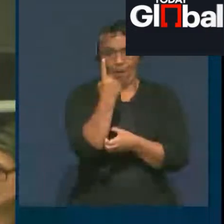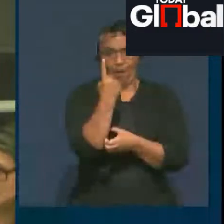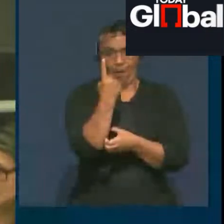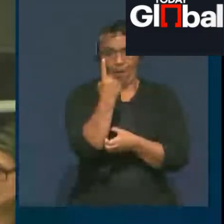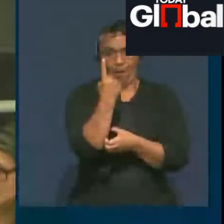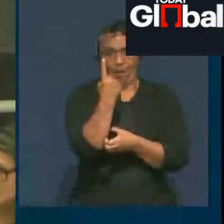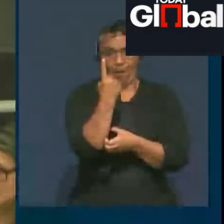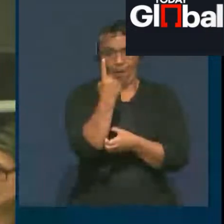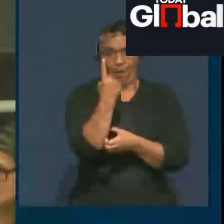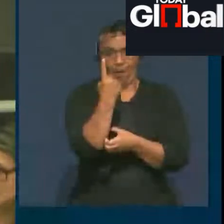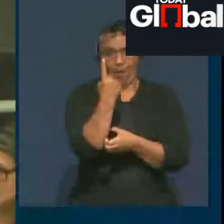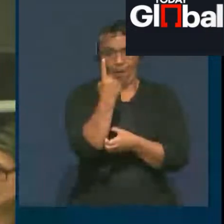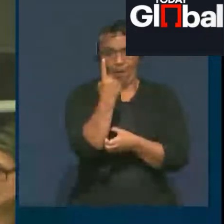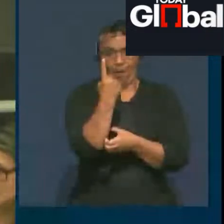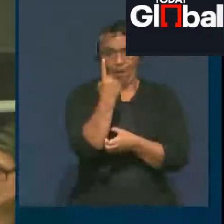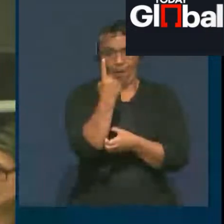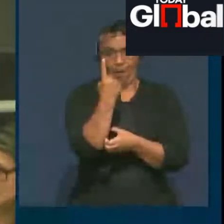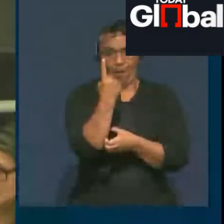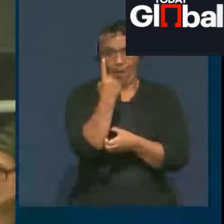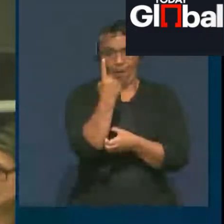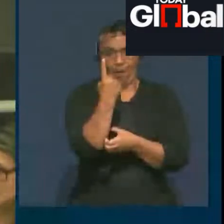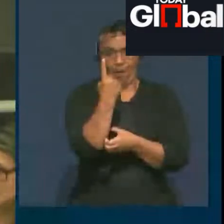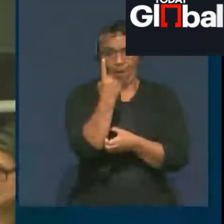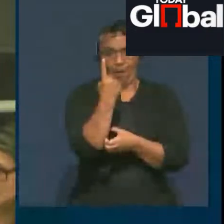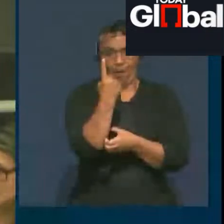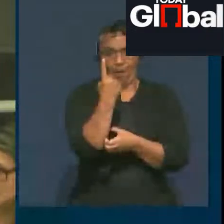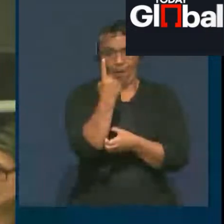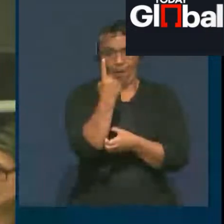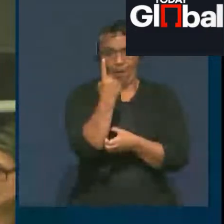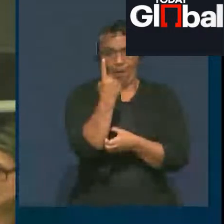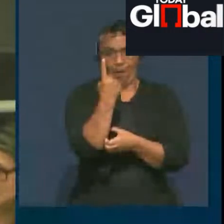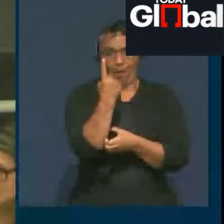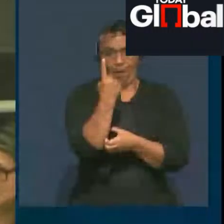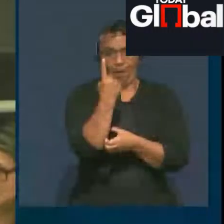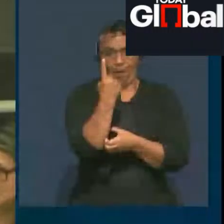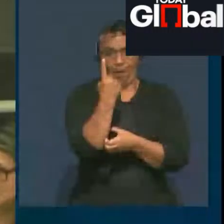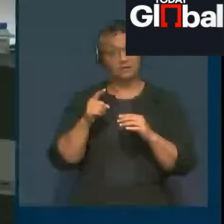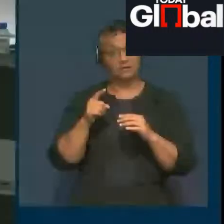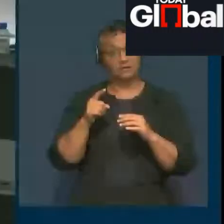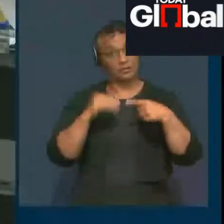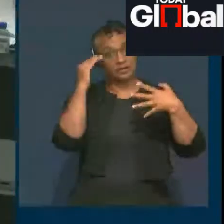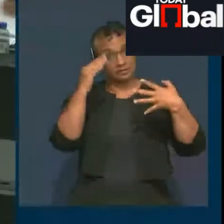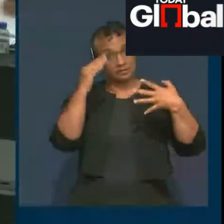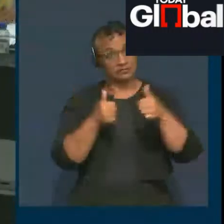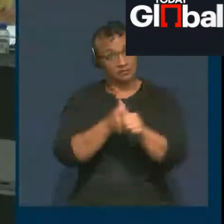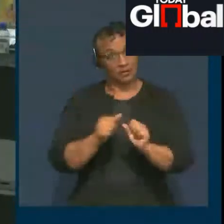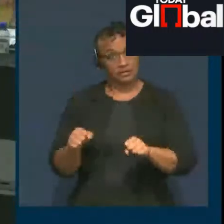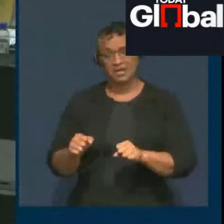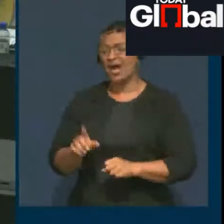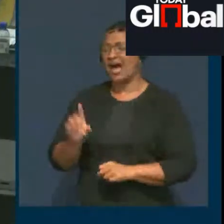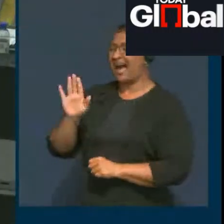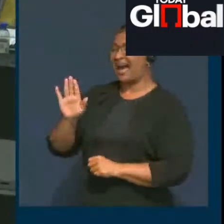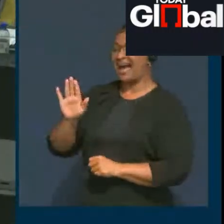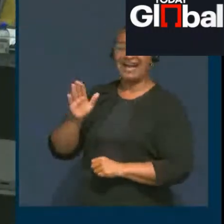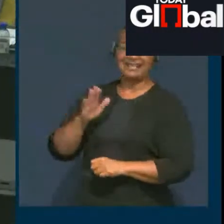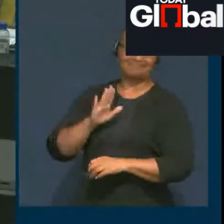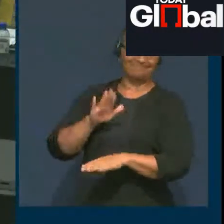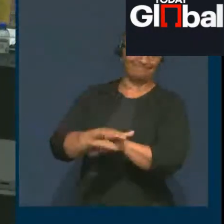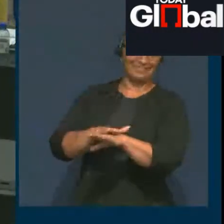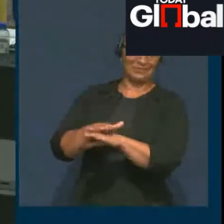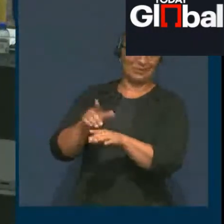accessibility. Like the break or the questions for the committee after that, you mean? Okay, I'm sorry about that.